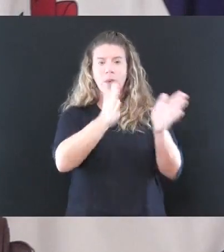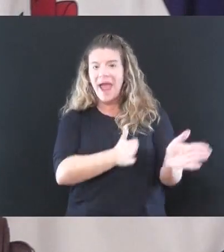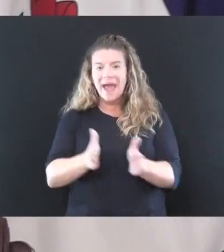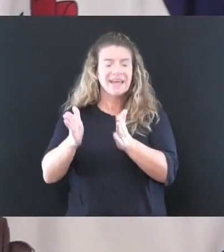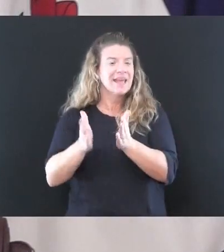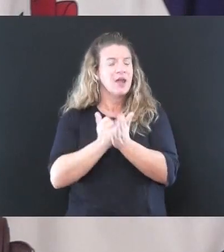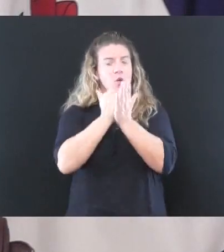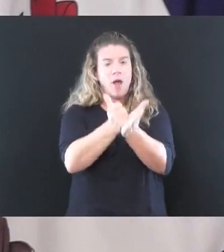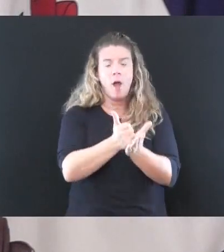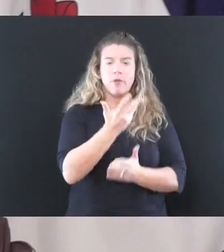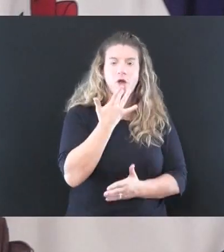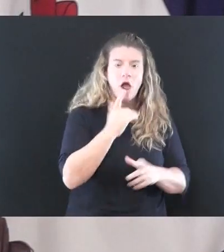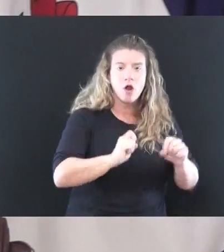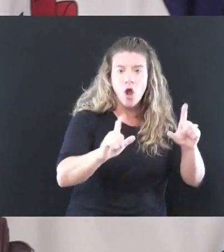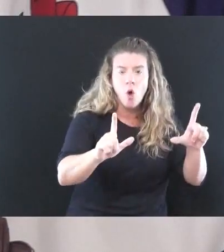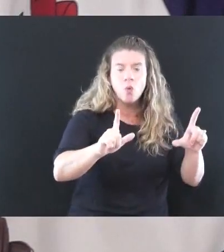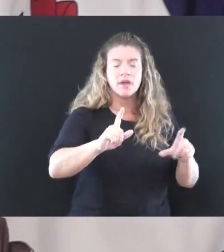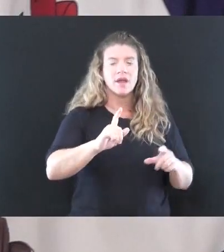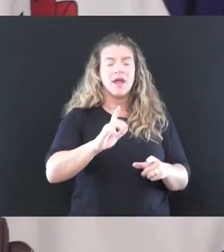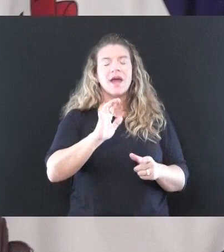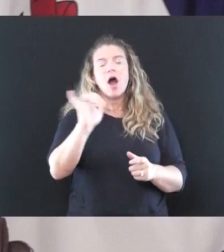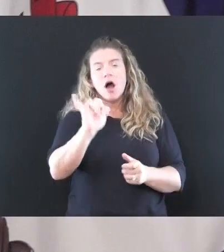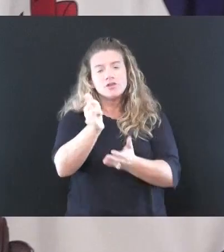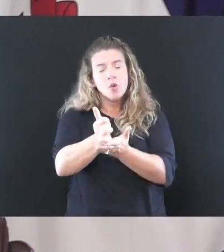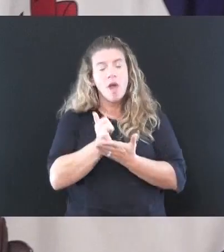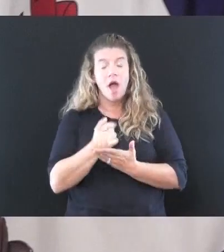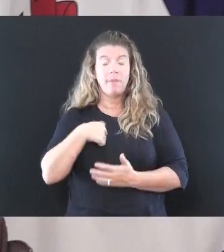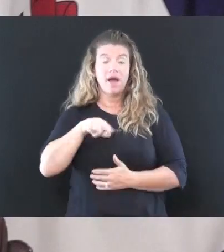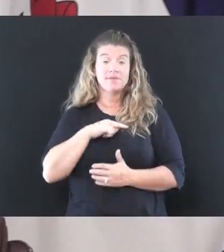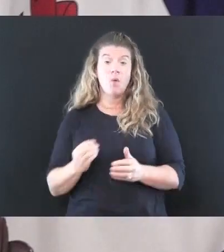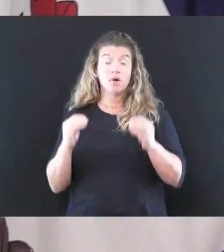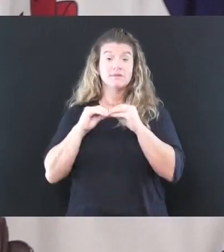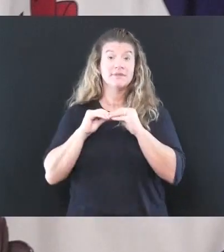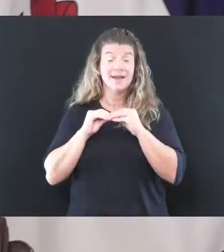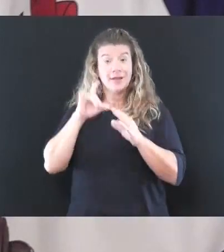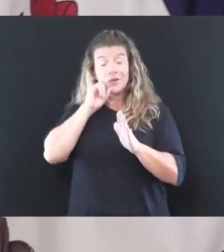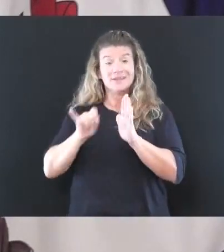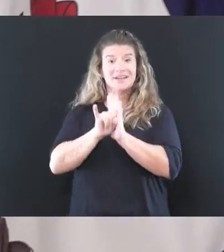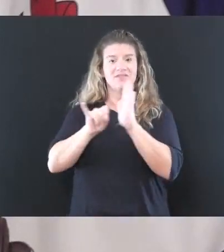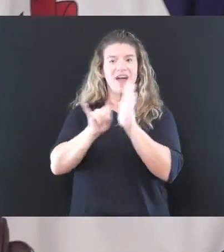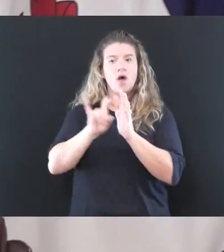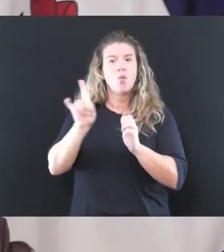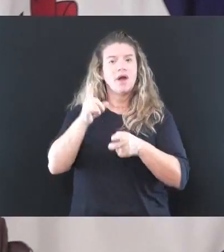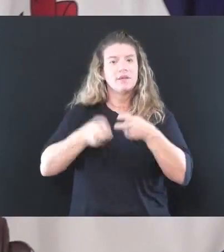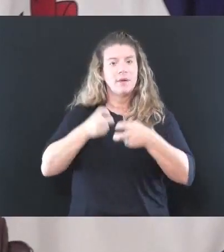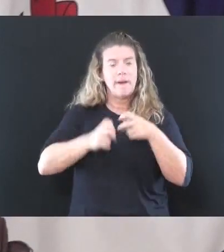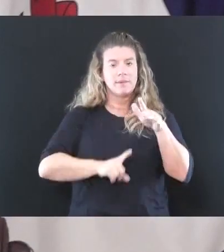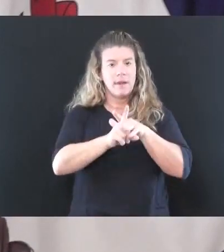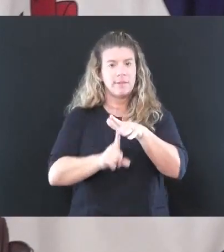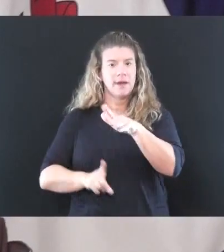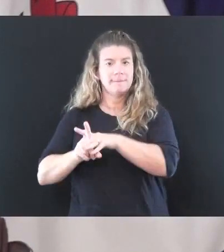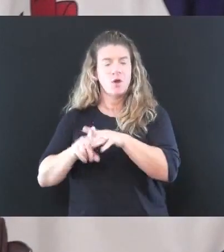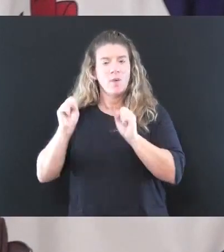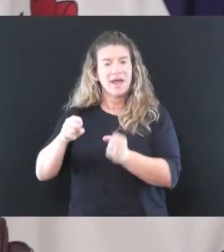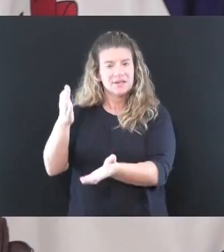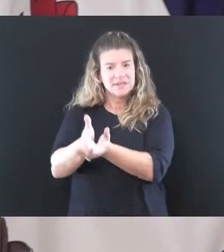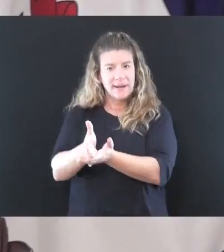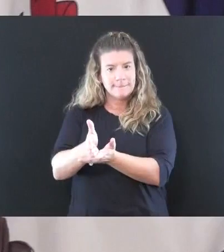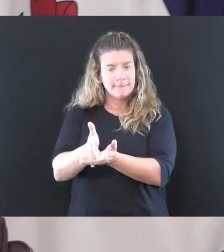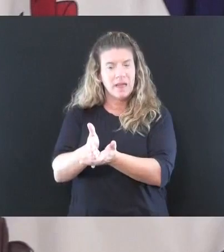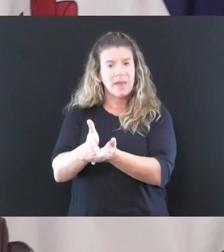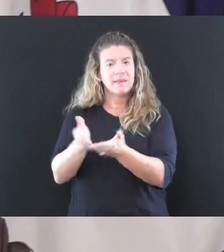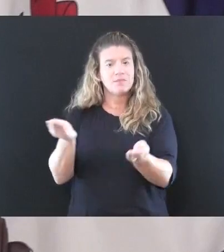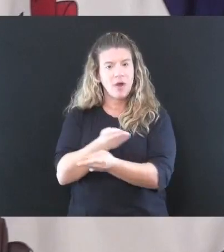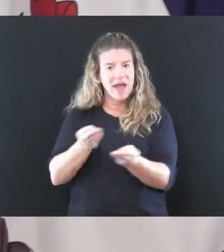coding in the counties, but it will help us more than anything to identify sources of problems, to be able to stop this thing